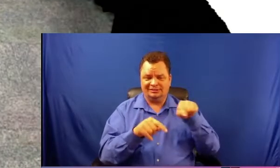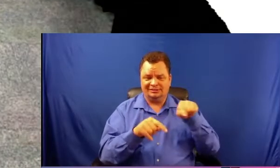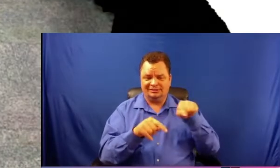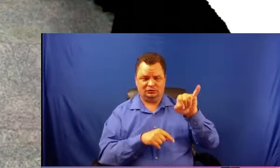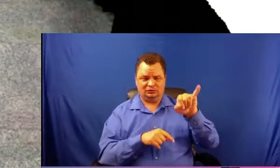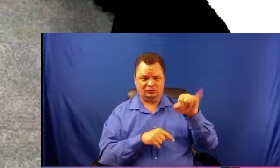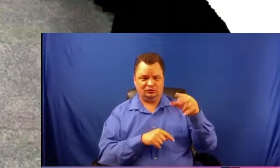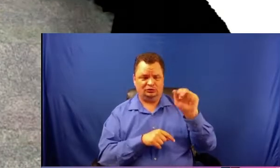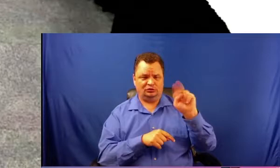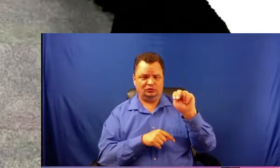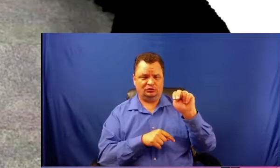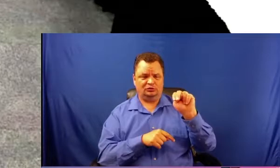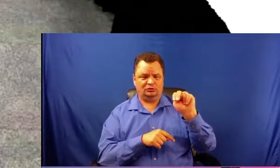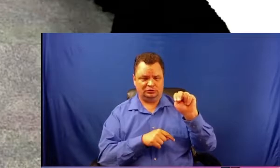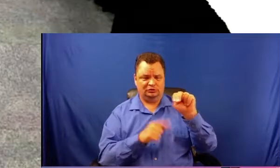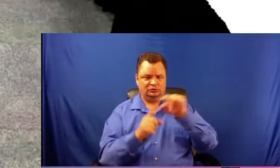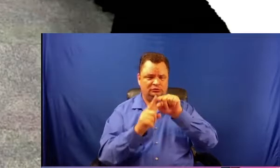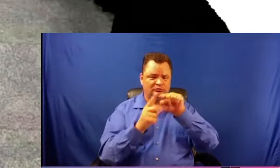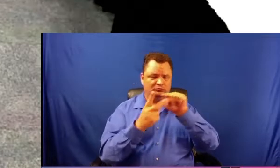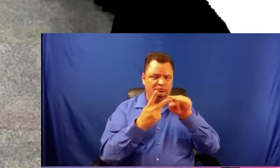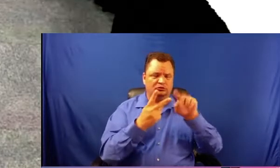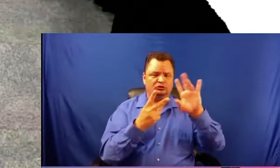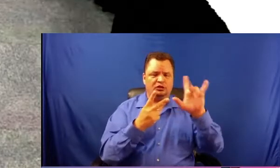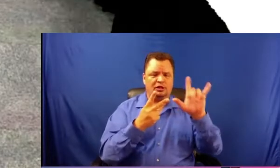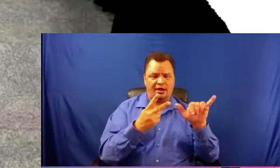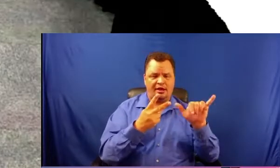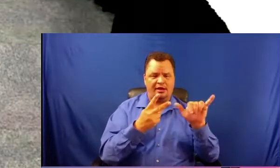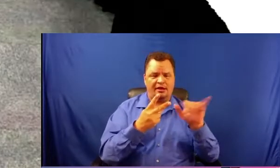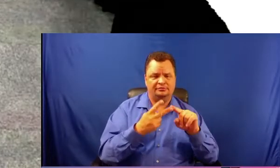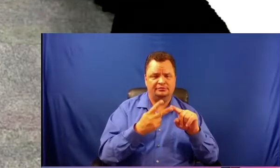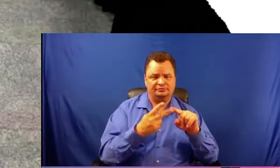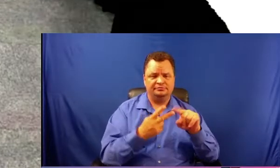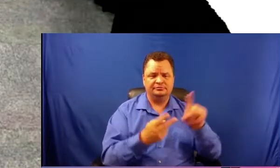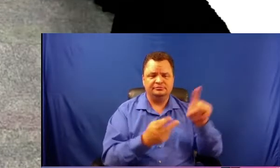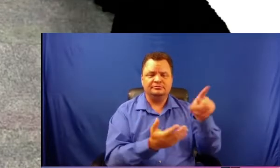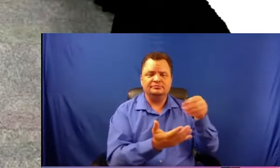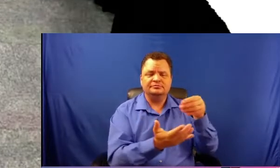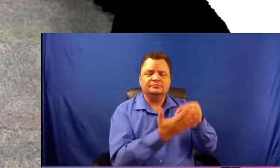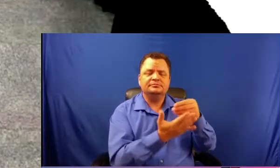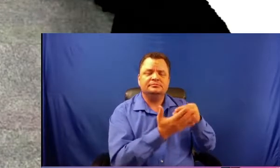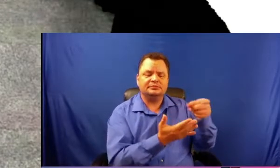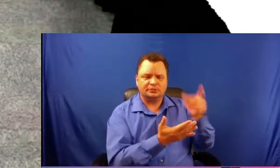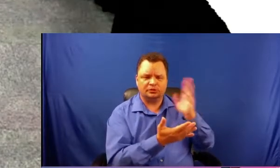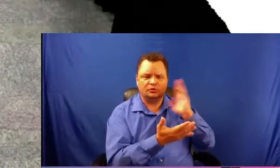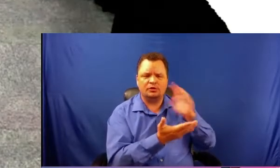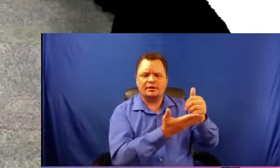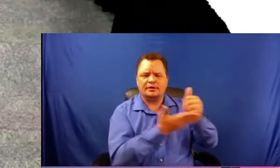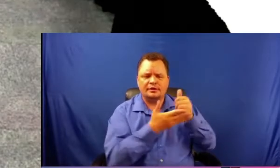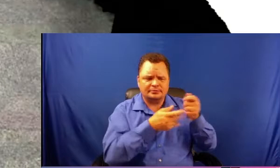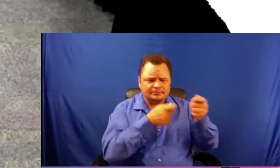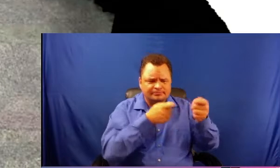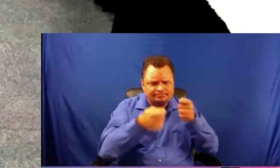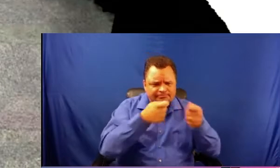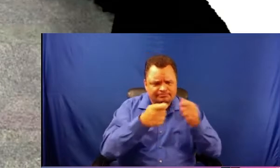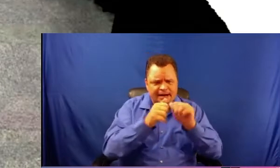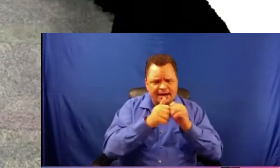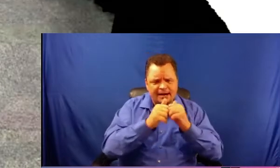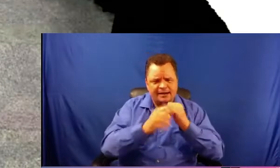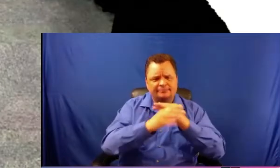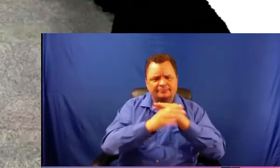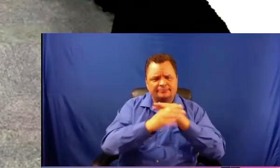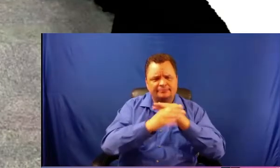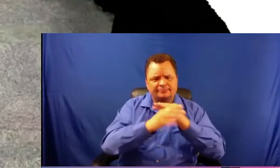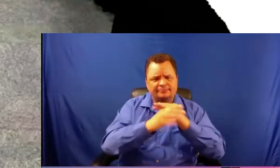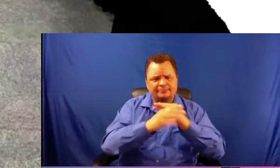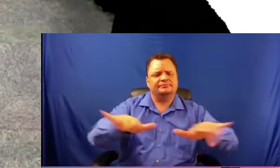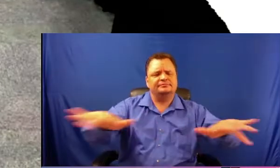2023. And whereas this funding will assist to control the spread of COVID-19 in Colorado and the COVID-19